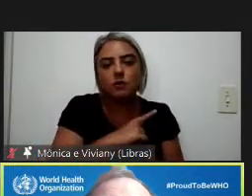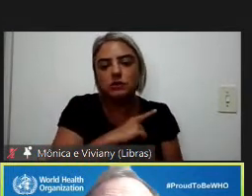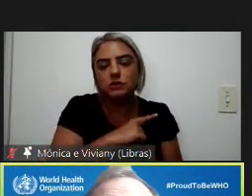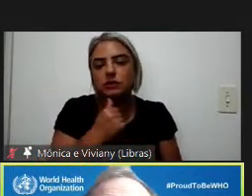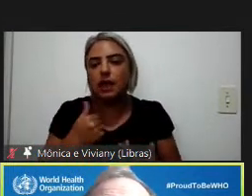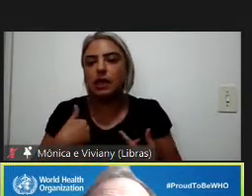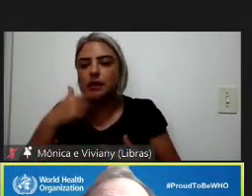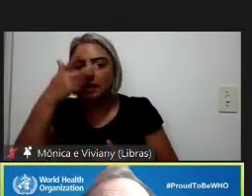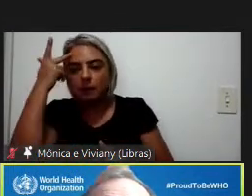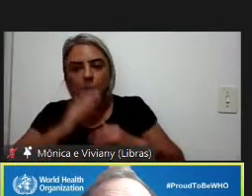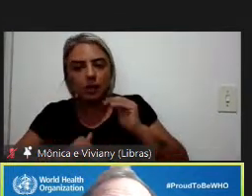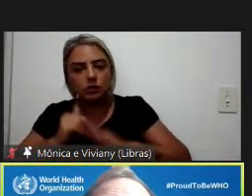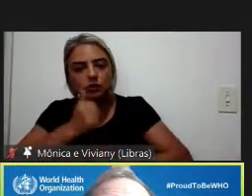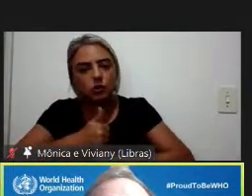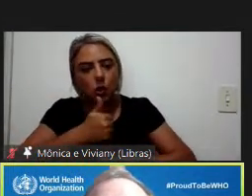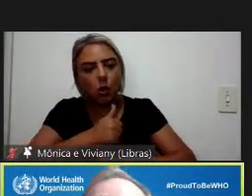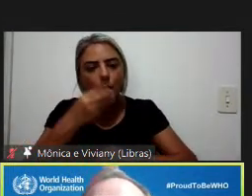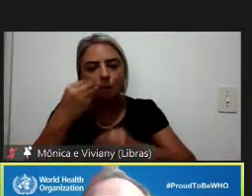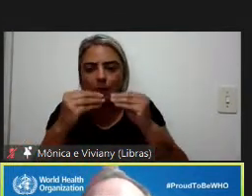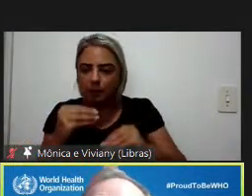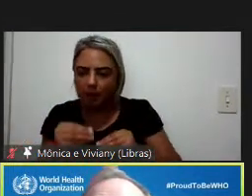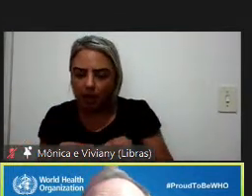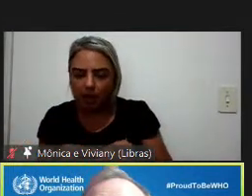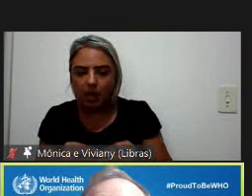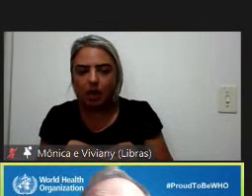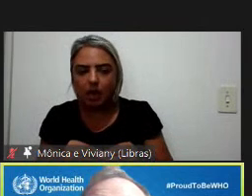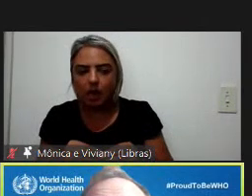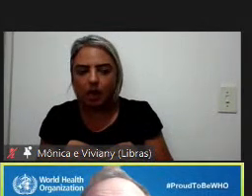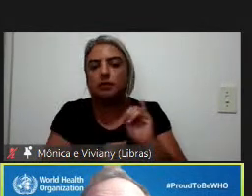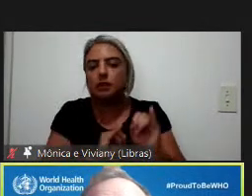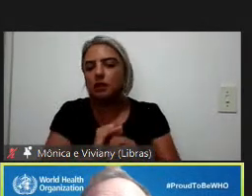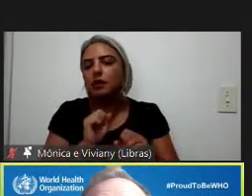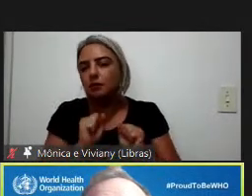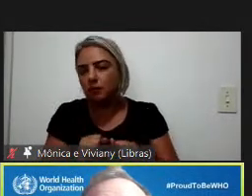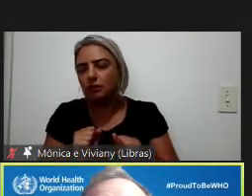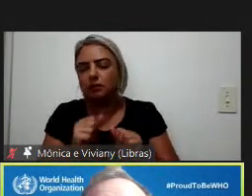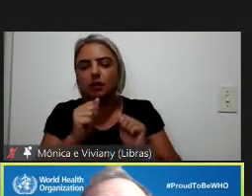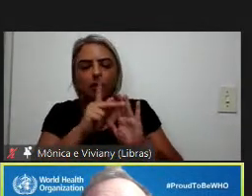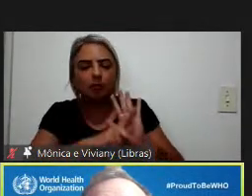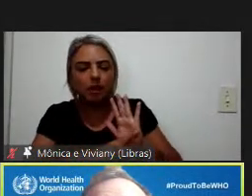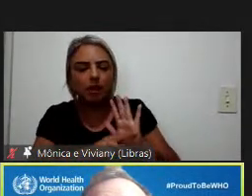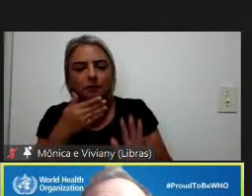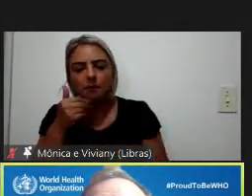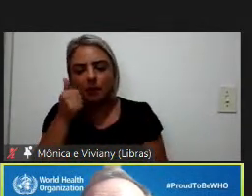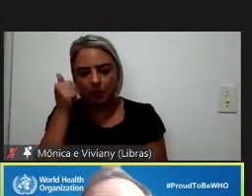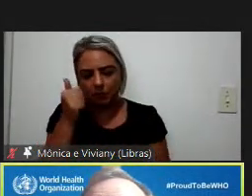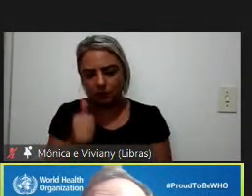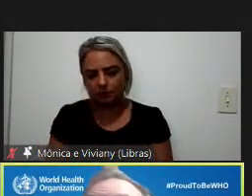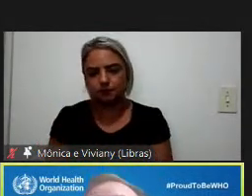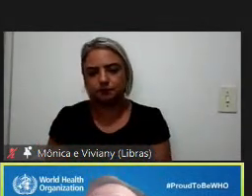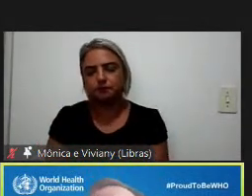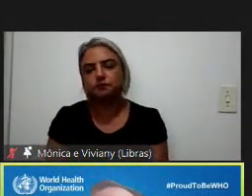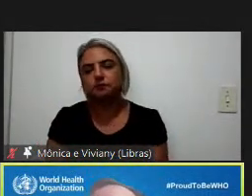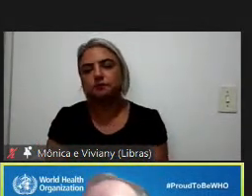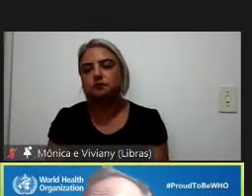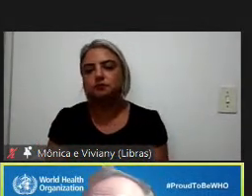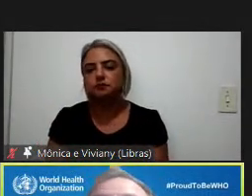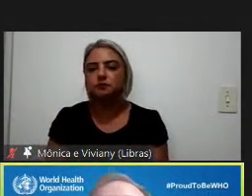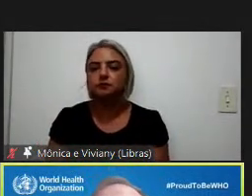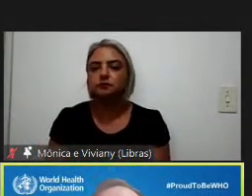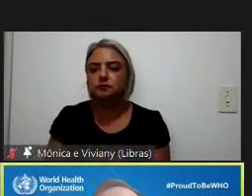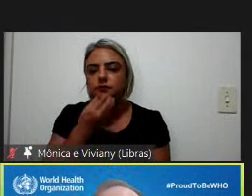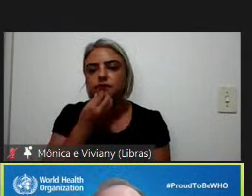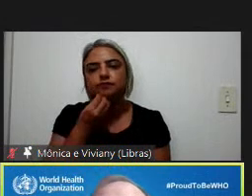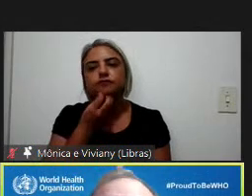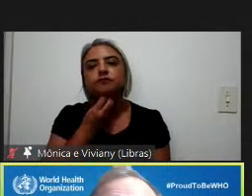that should allow clearly good planning when the universal health coverage menu is analyzed,